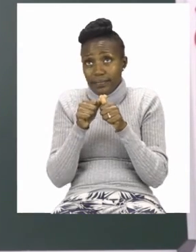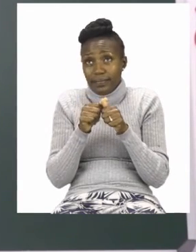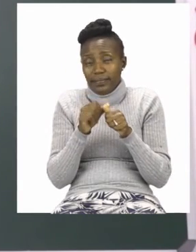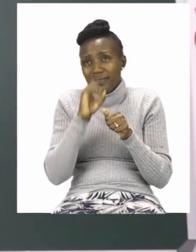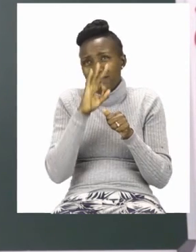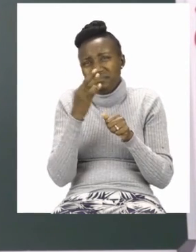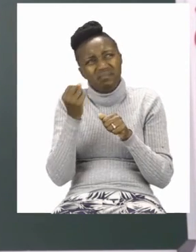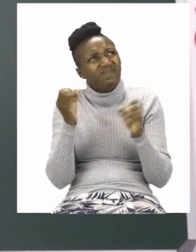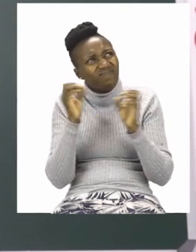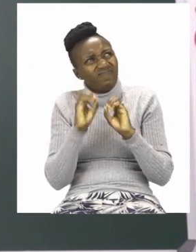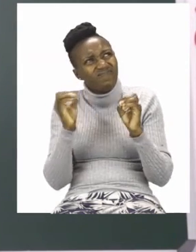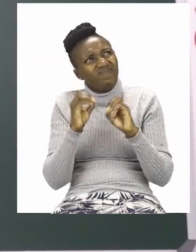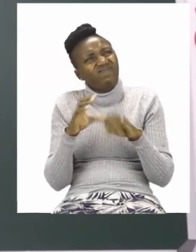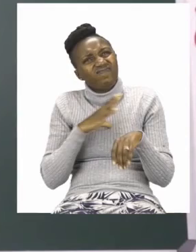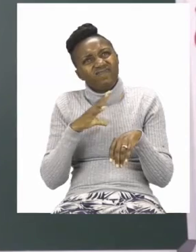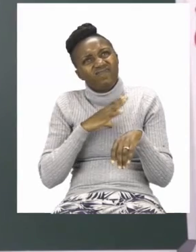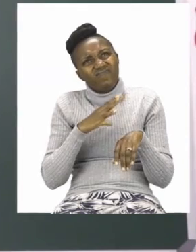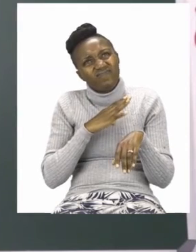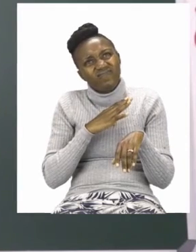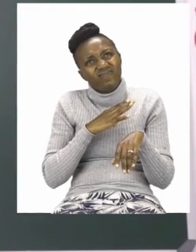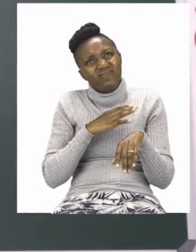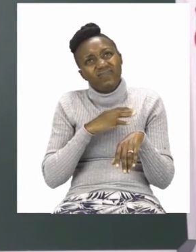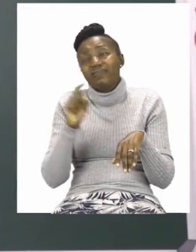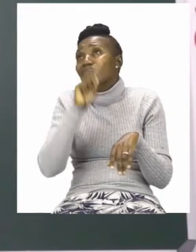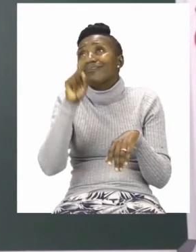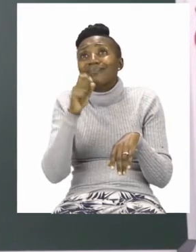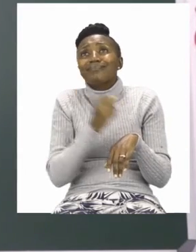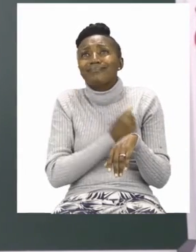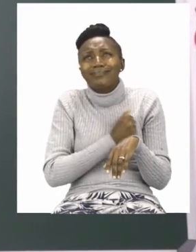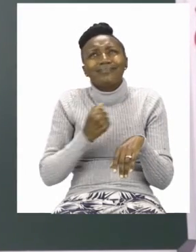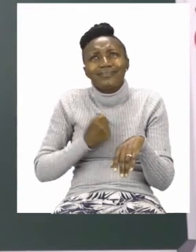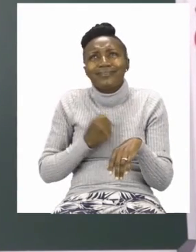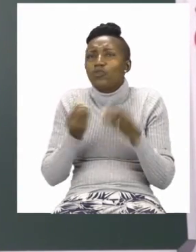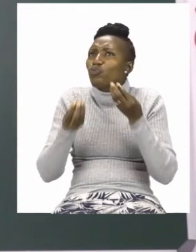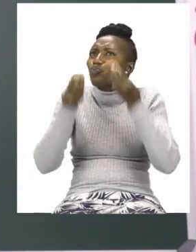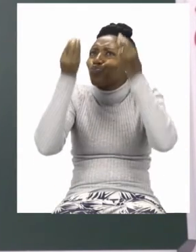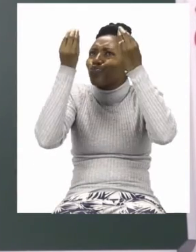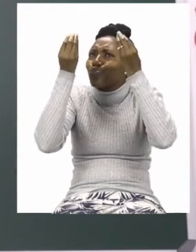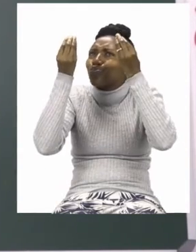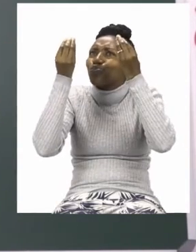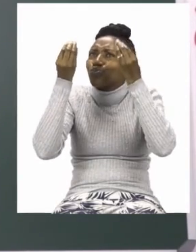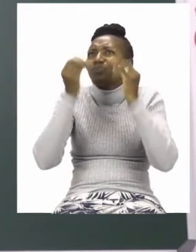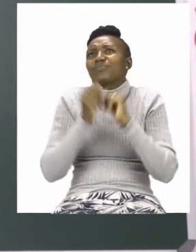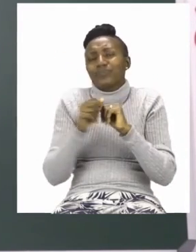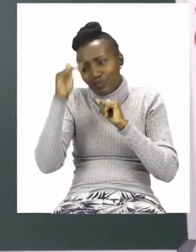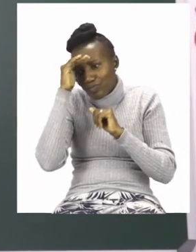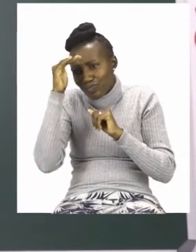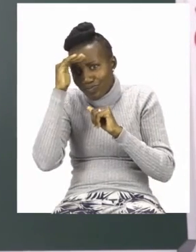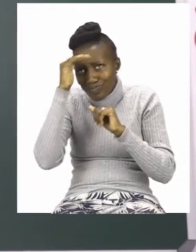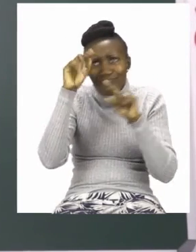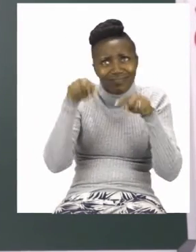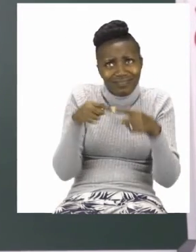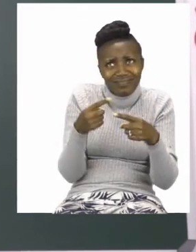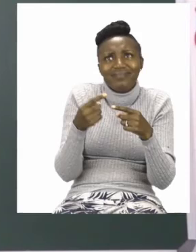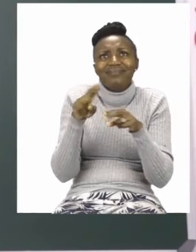anything to use, that's okay. You can ask an adult to help you look for materials. Like we said, they don't